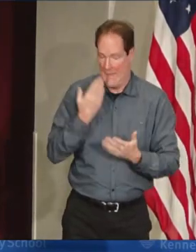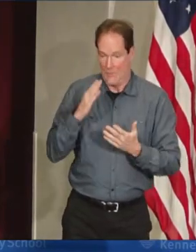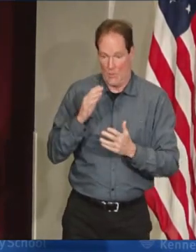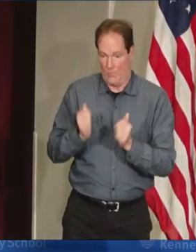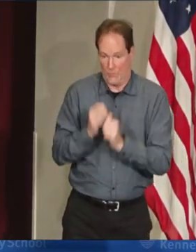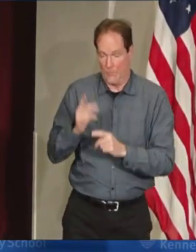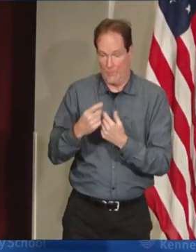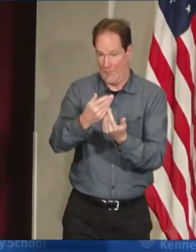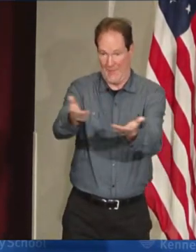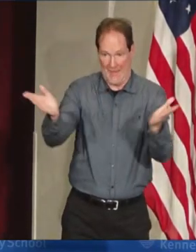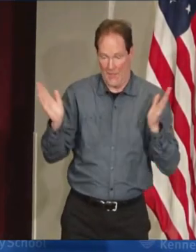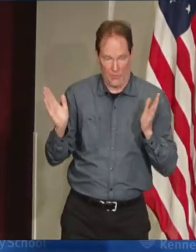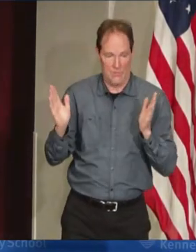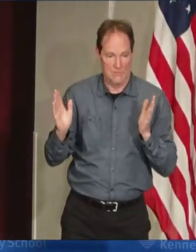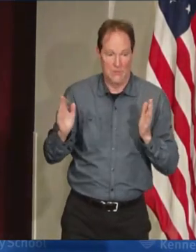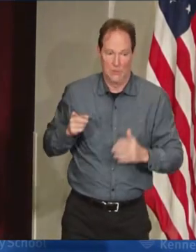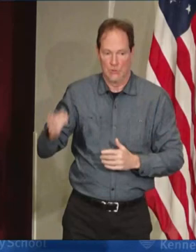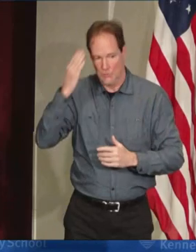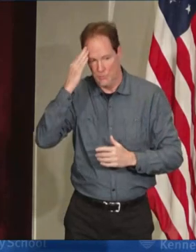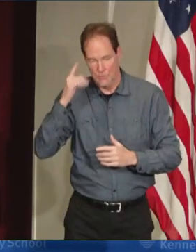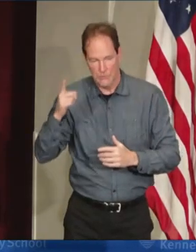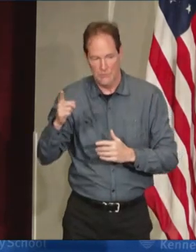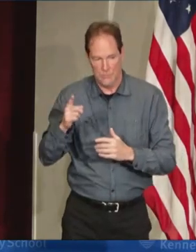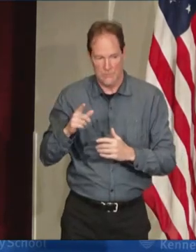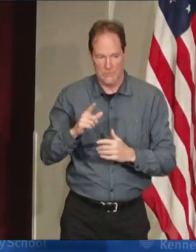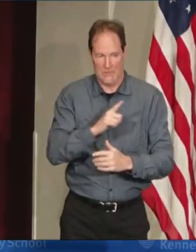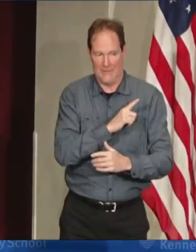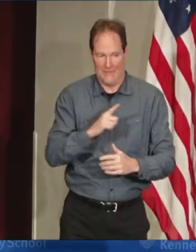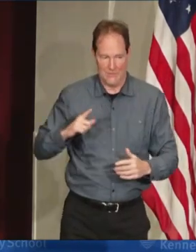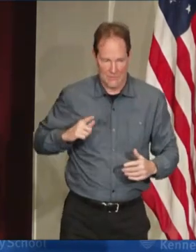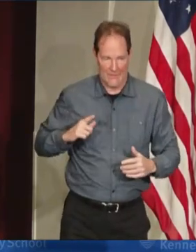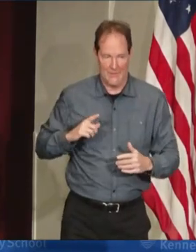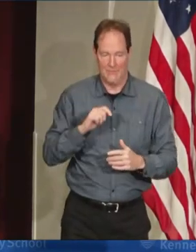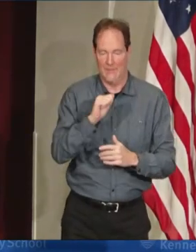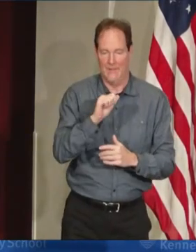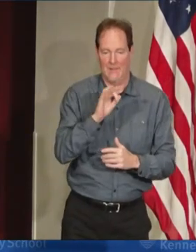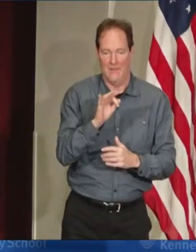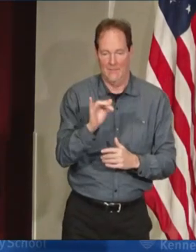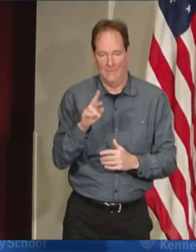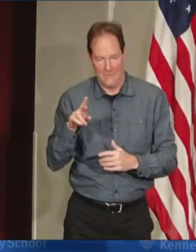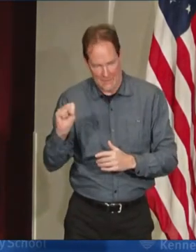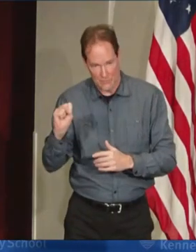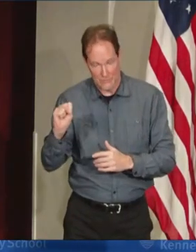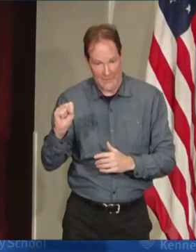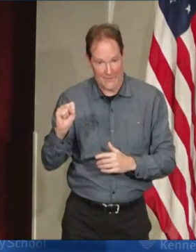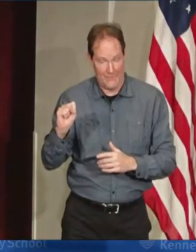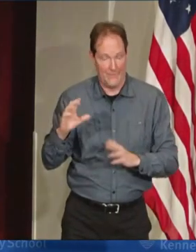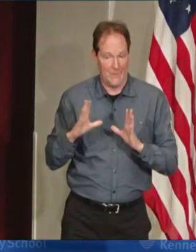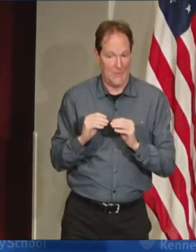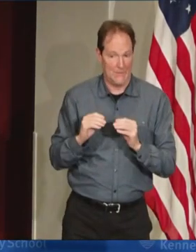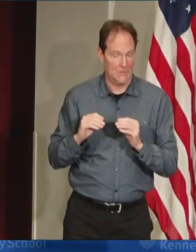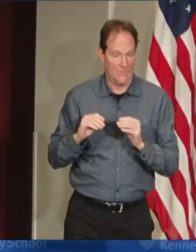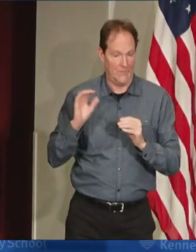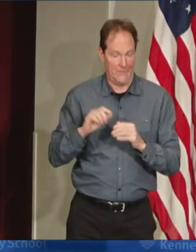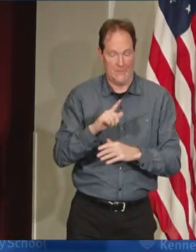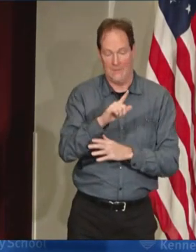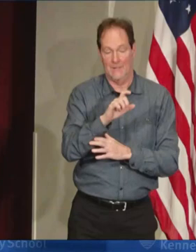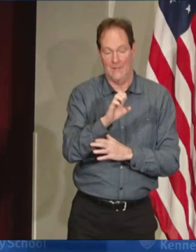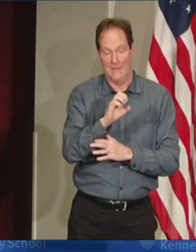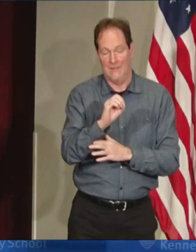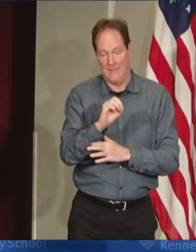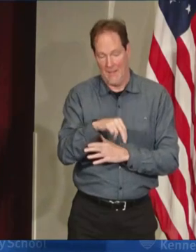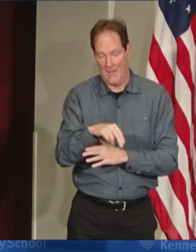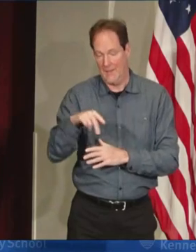there. She knew all of them because she was Leg Affairs. And the meeting was just breaking up. It was Leo Panetta